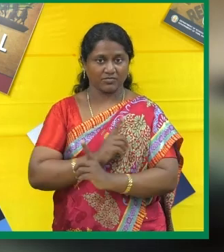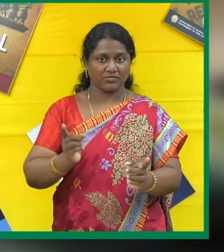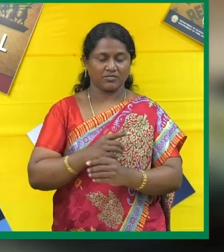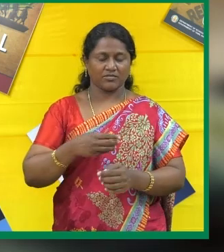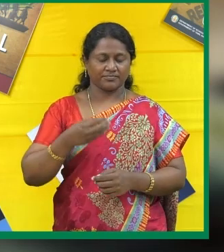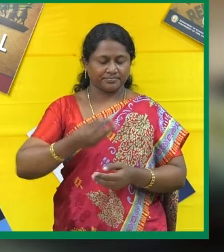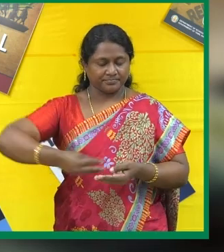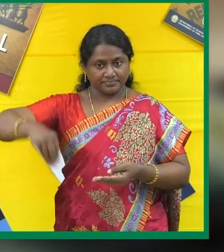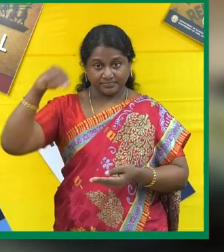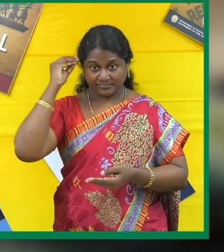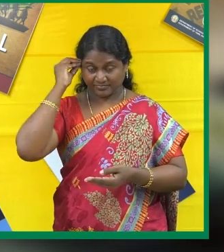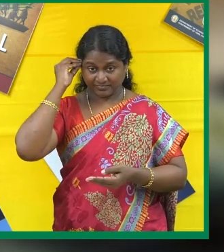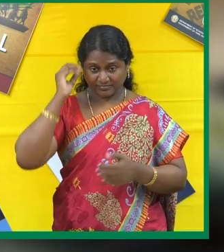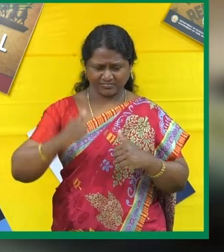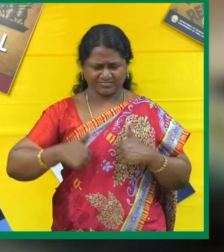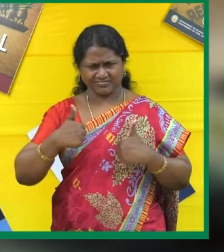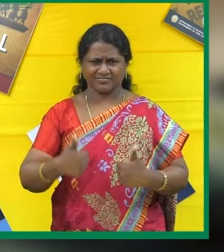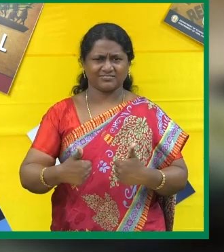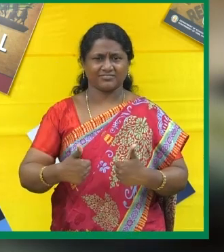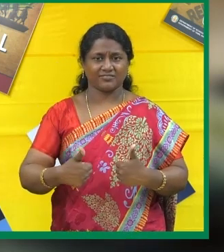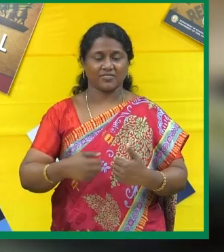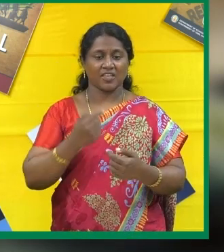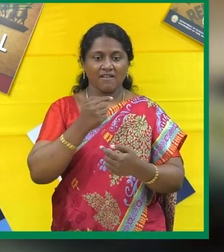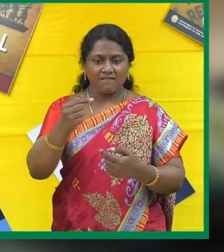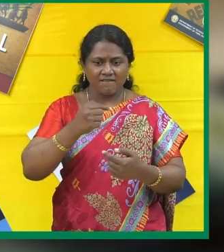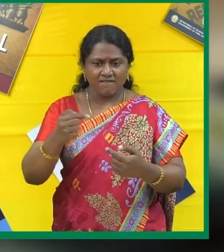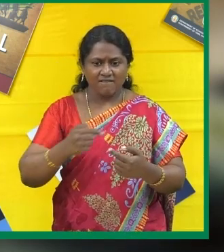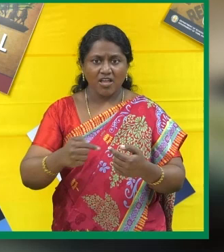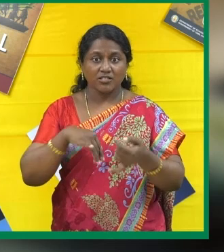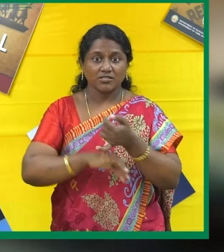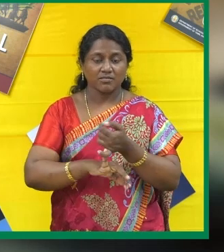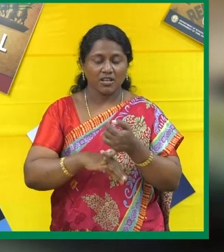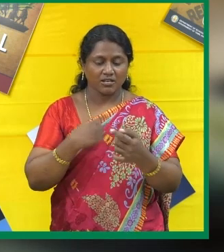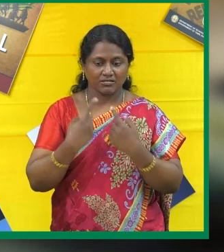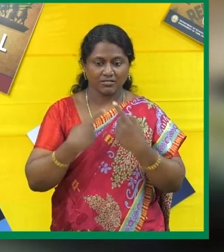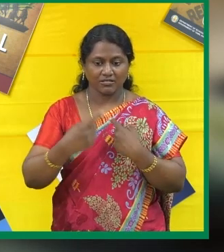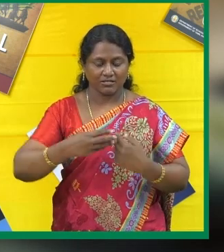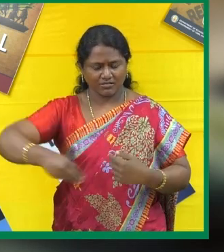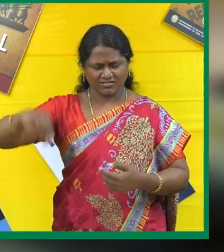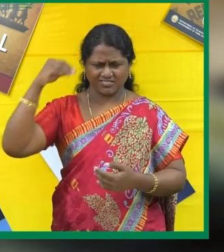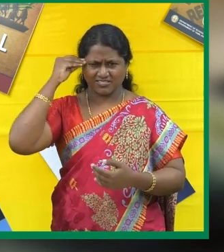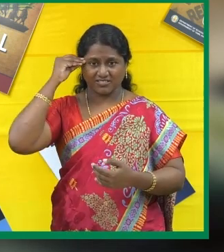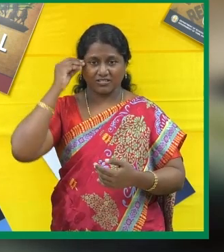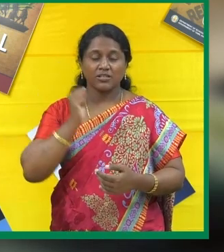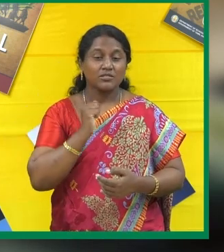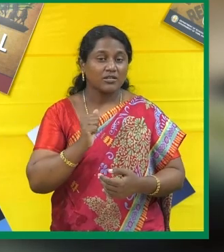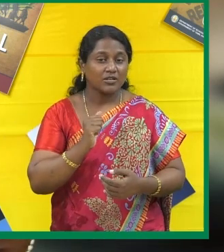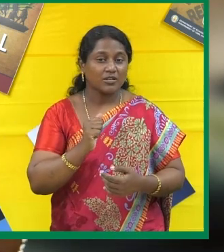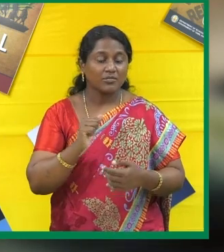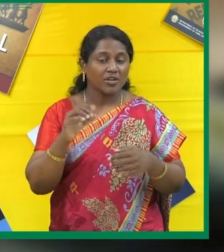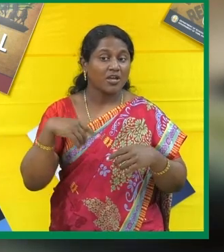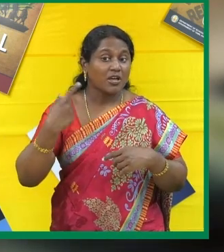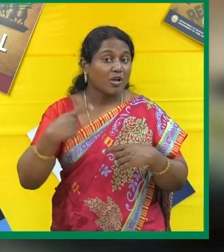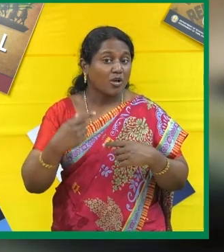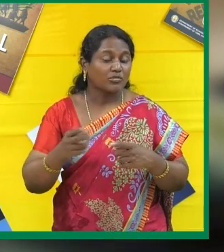can memorize the poem. Word by word you memorize the spelling. As it is a memory poem, like a song you sing together with